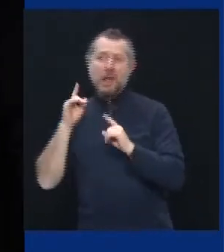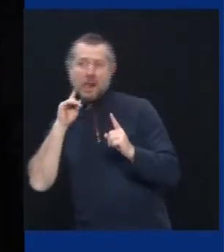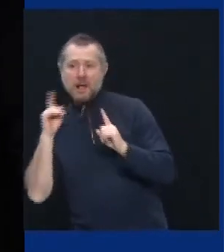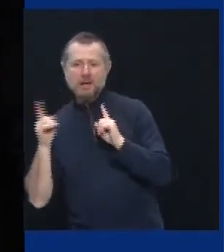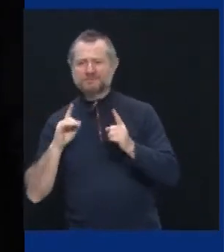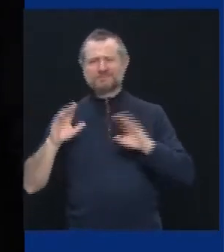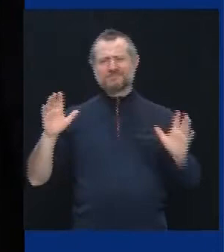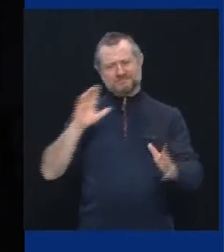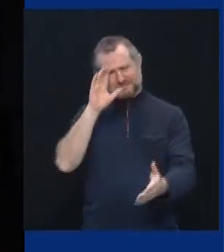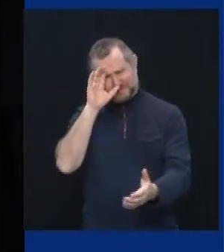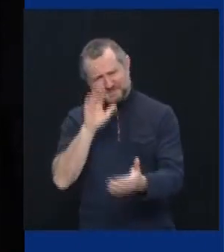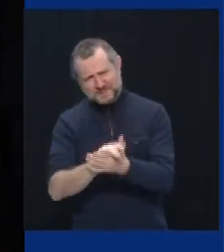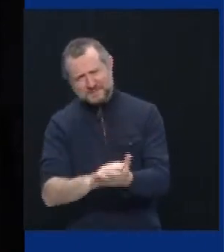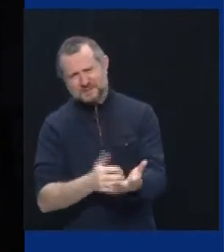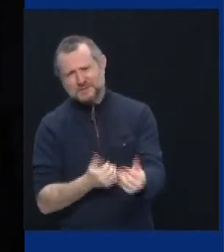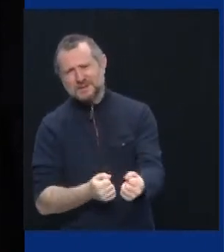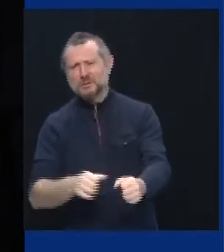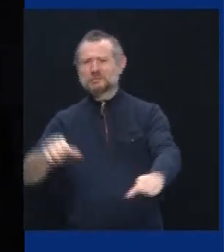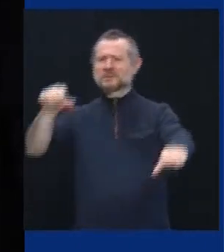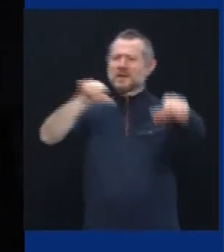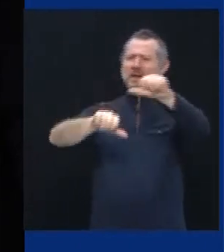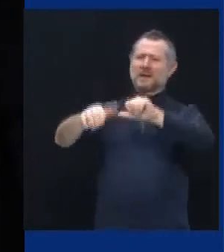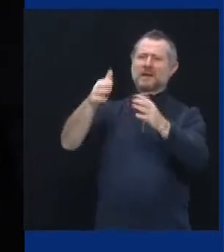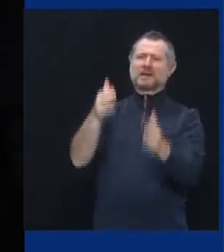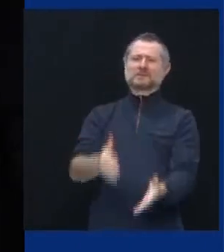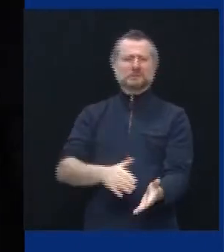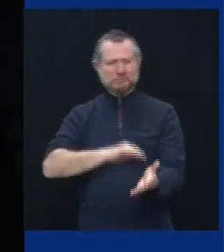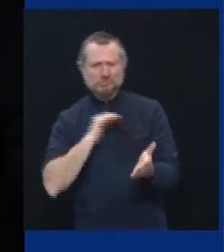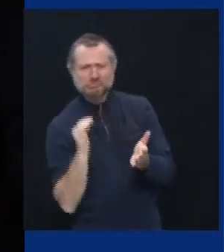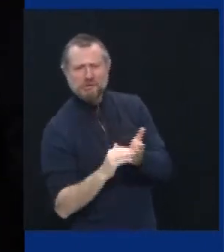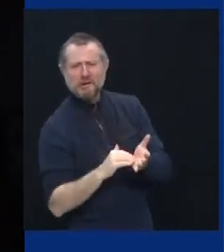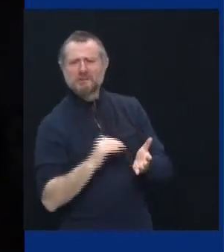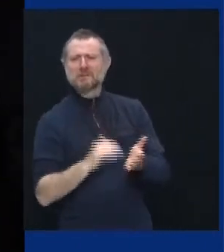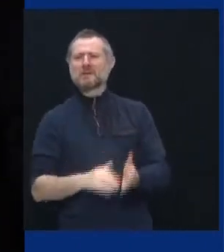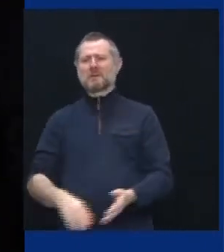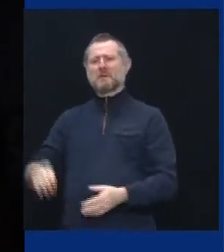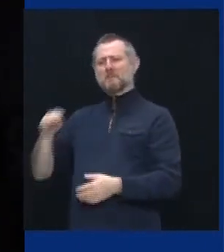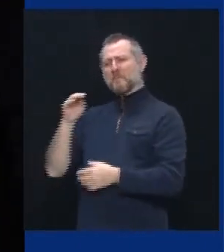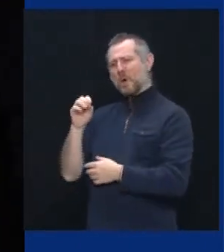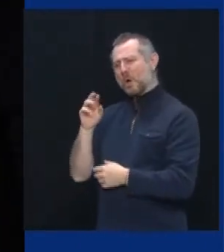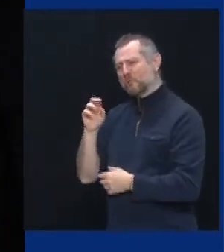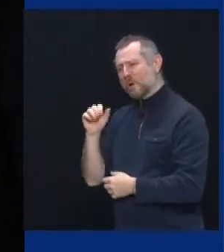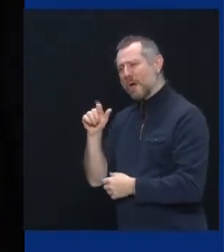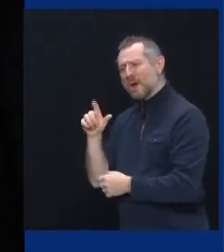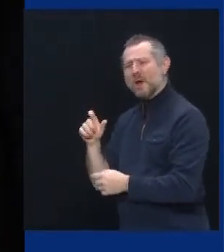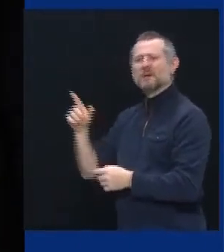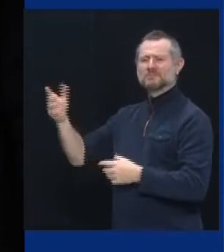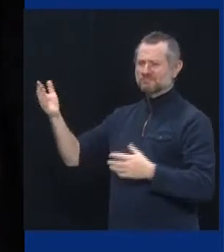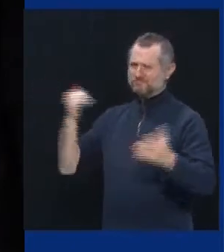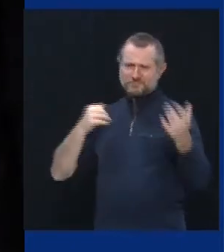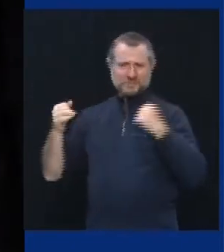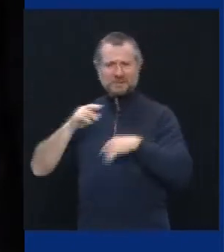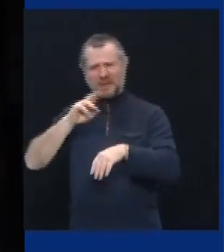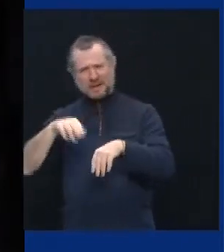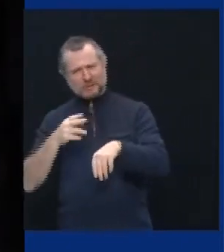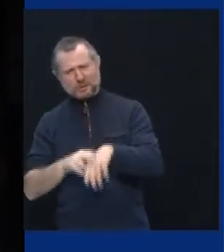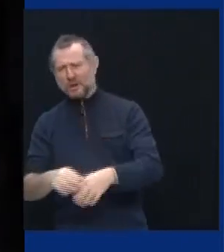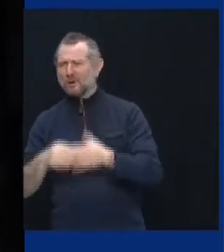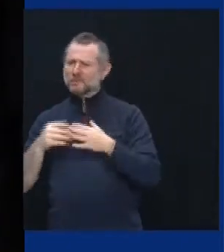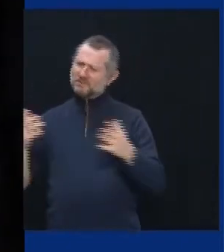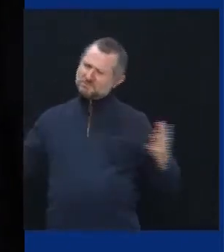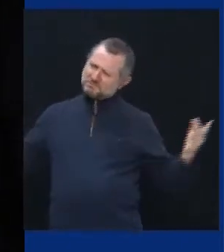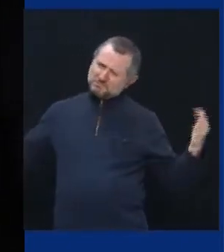scientists and the doctors. Marielle brought all the national leaders together. I was on that